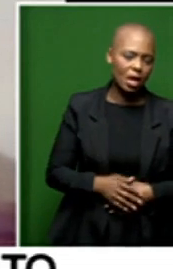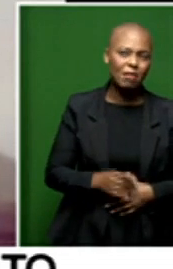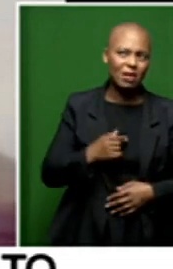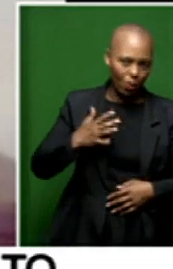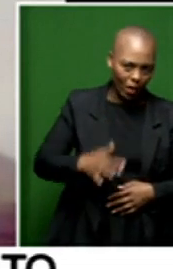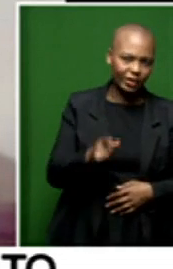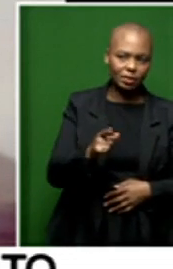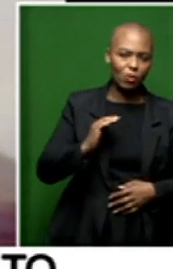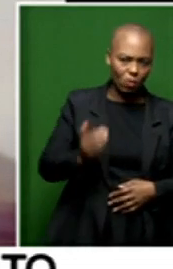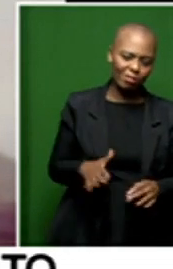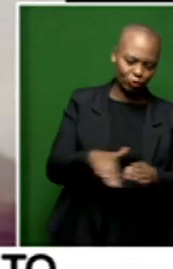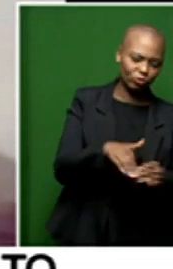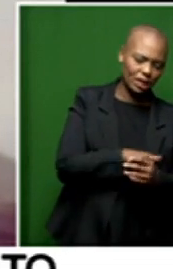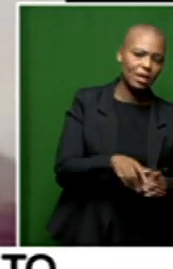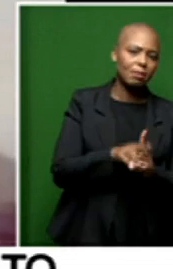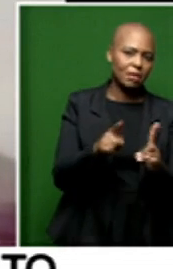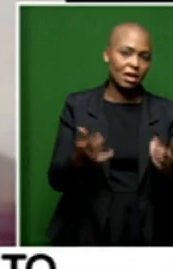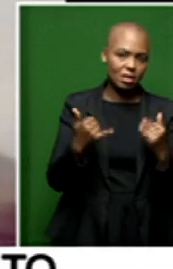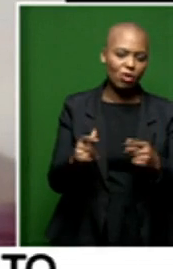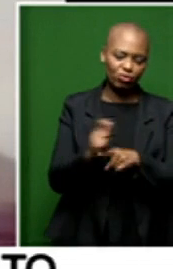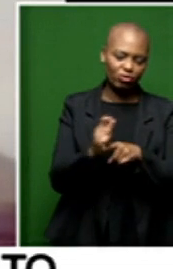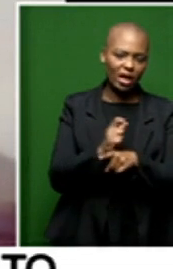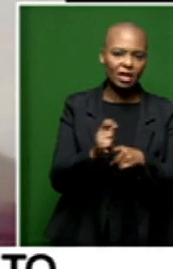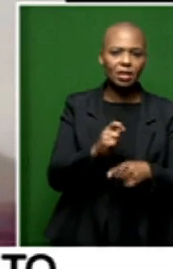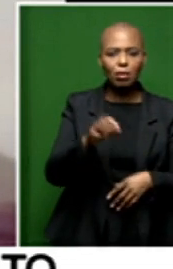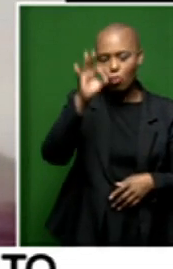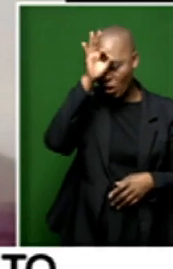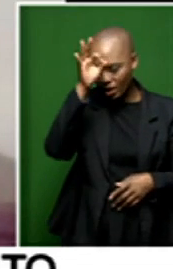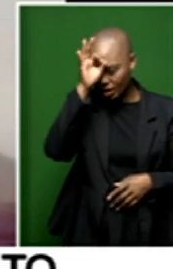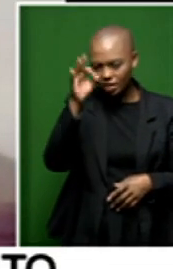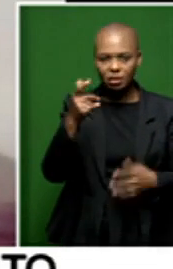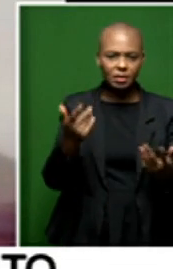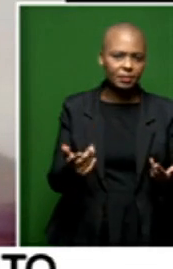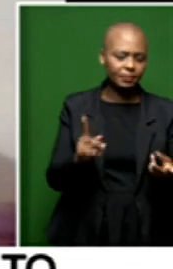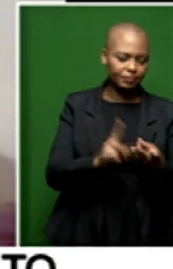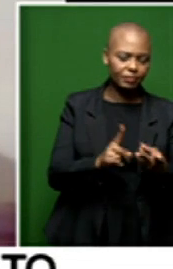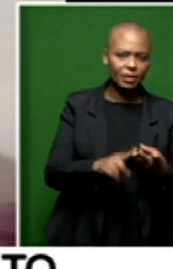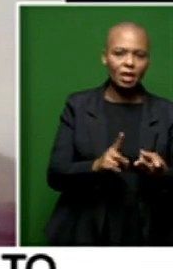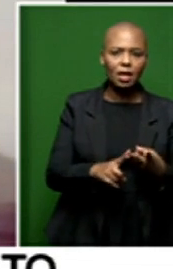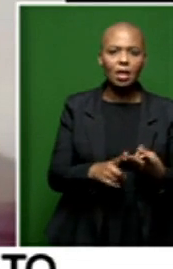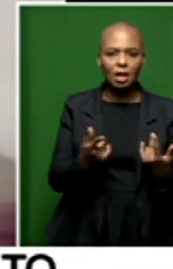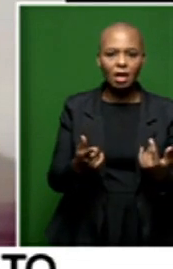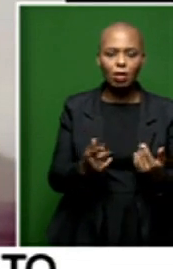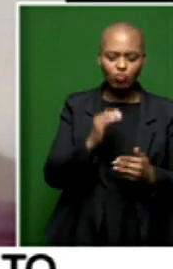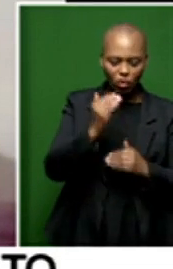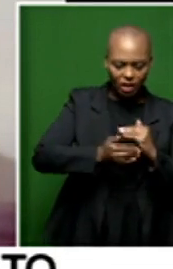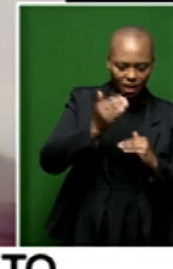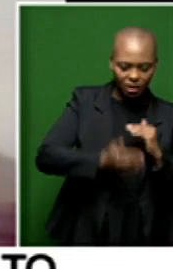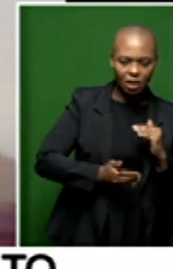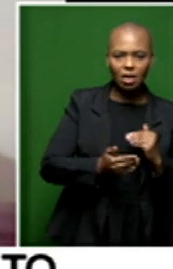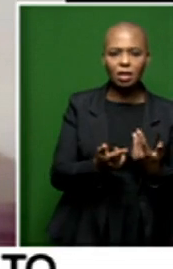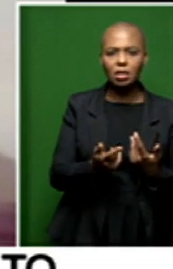have. But basically, I trained police officers, close protection officers, in other words,